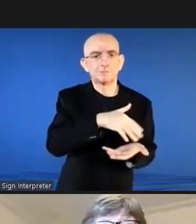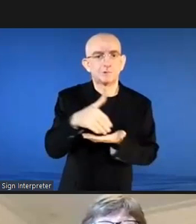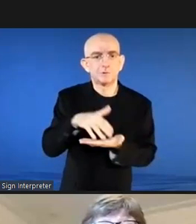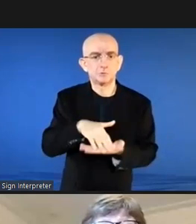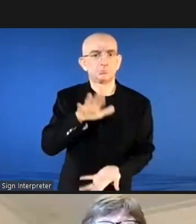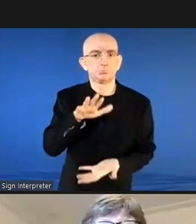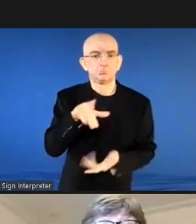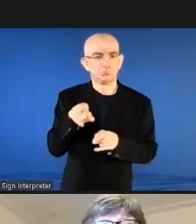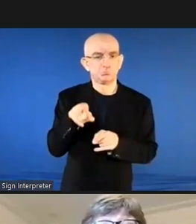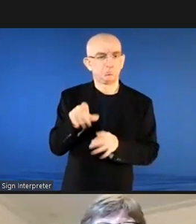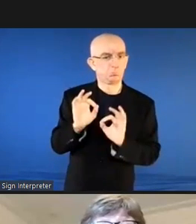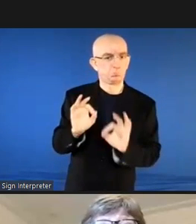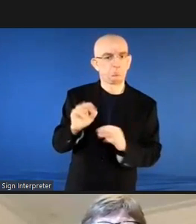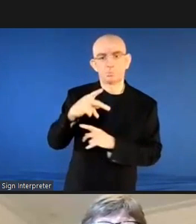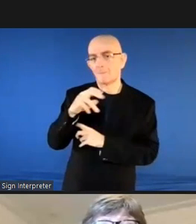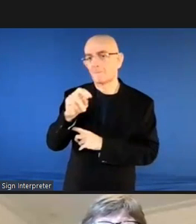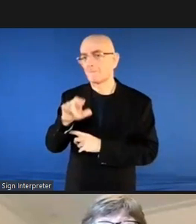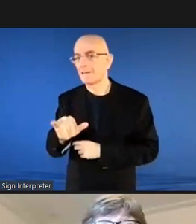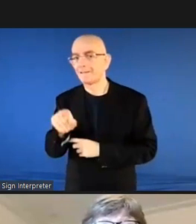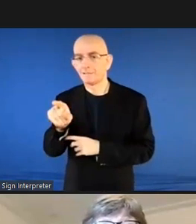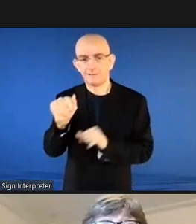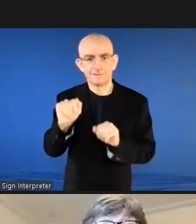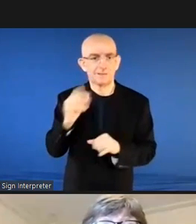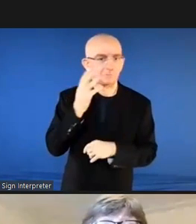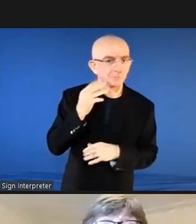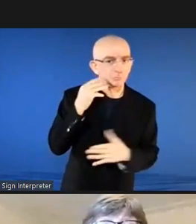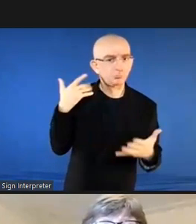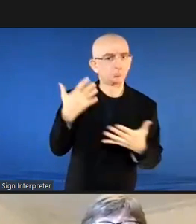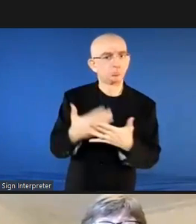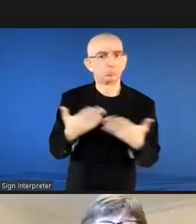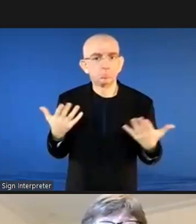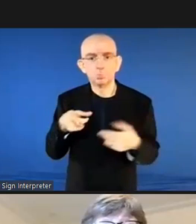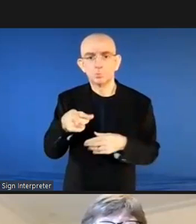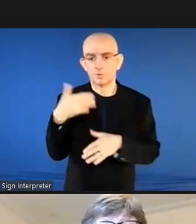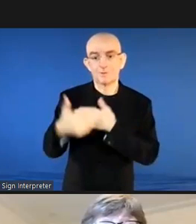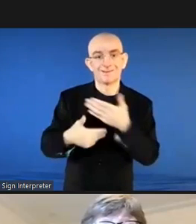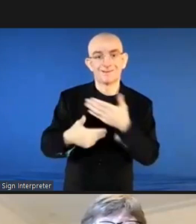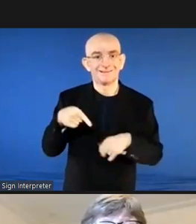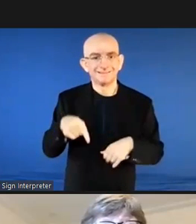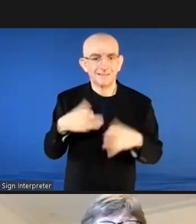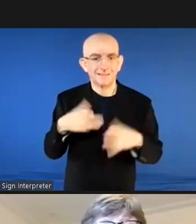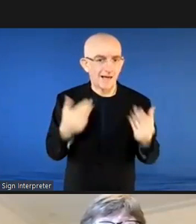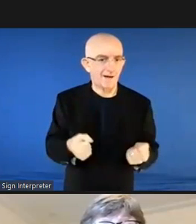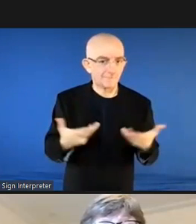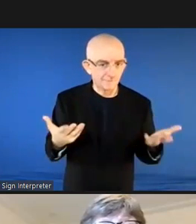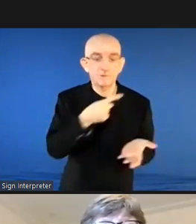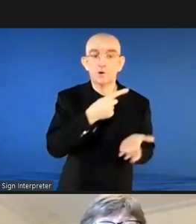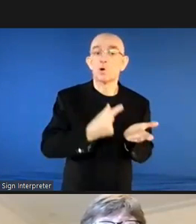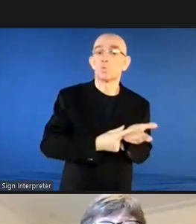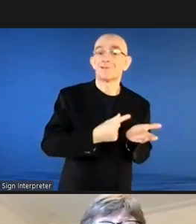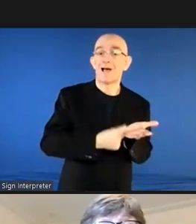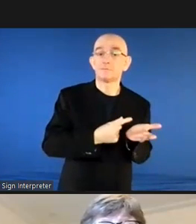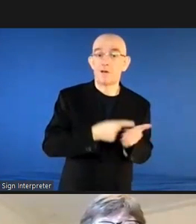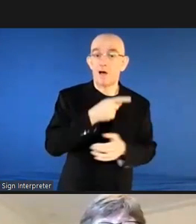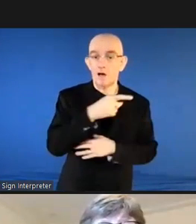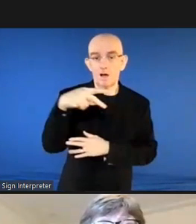with the challenges in this area. In Uganda, Paul is saying that data collection and getting